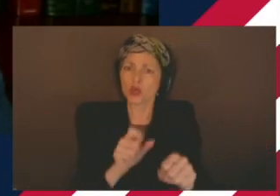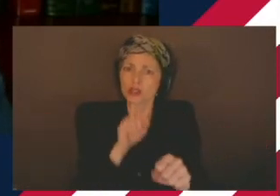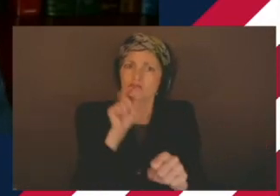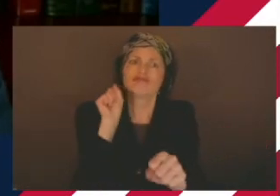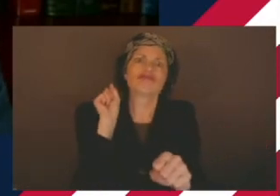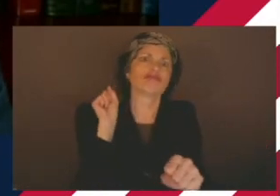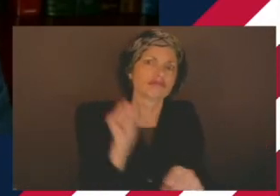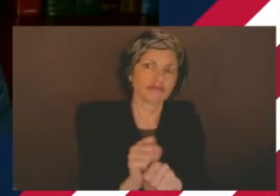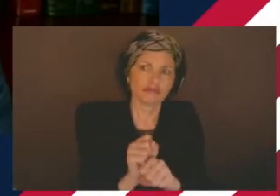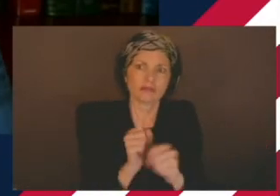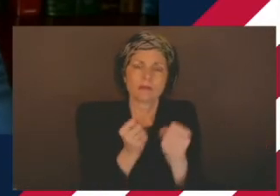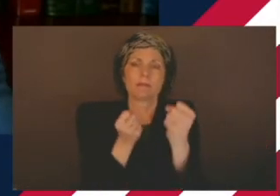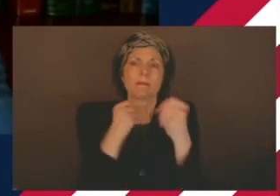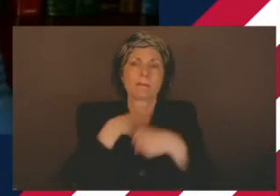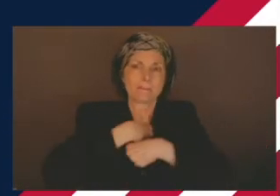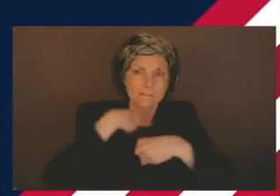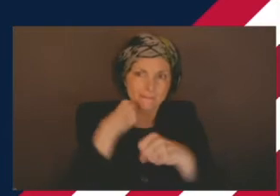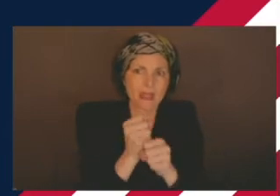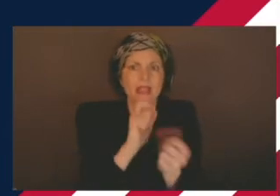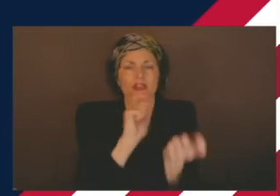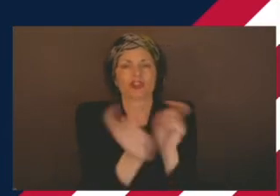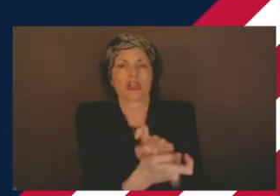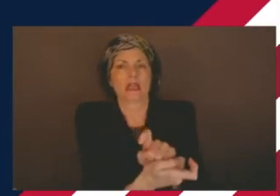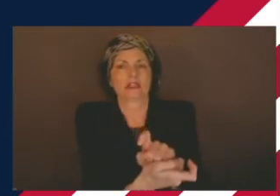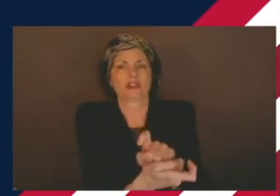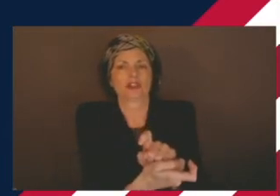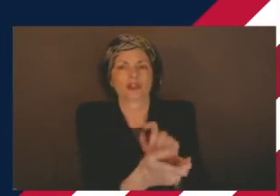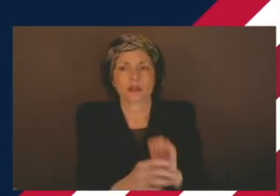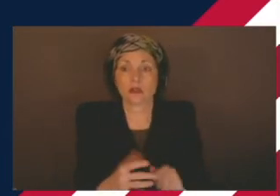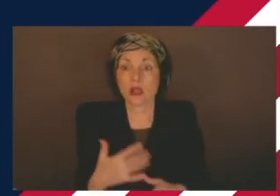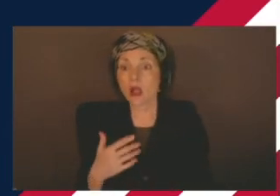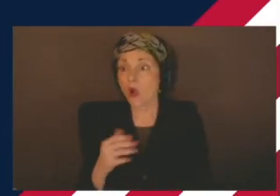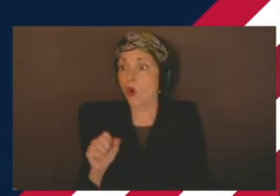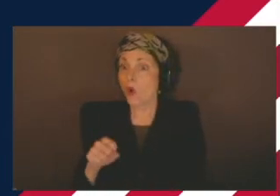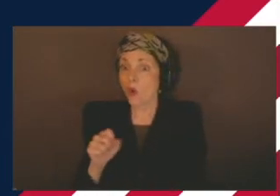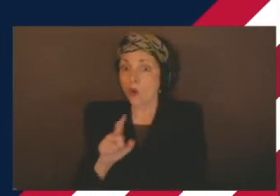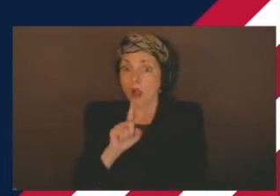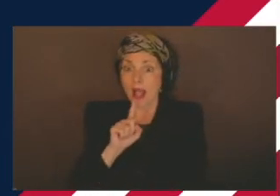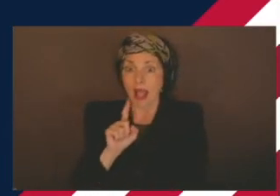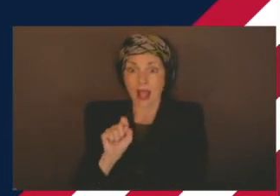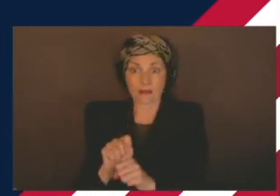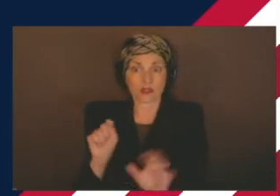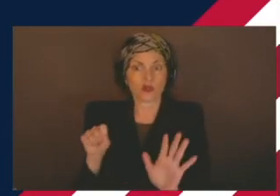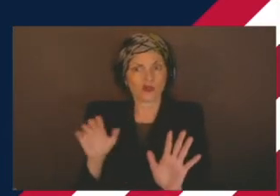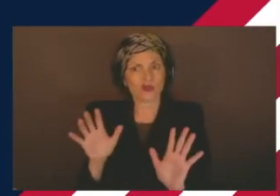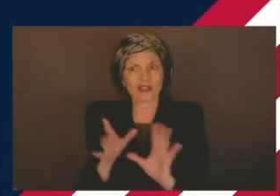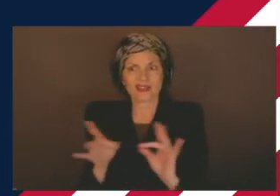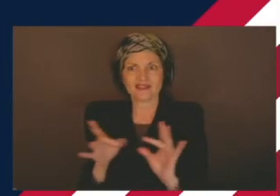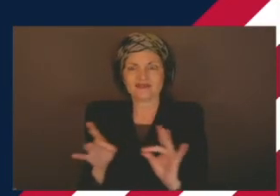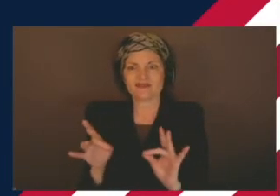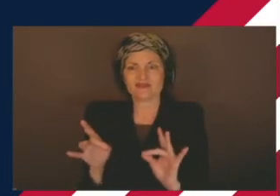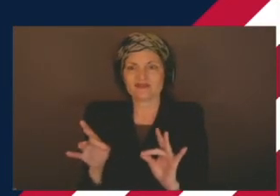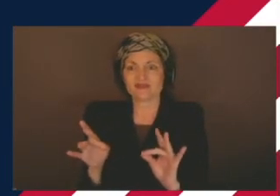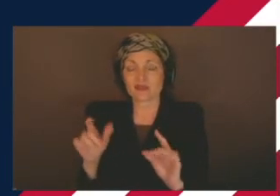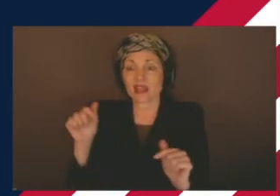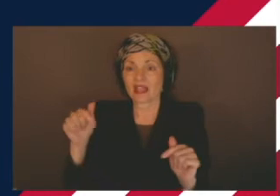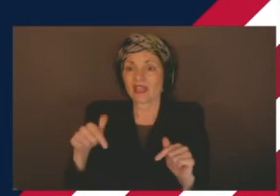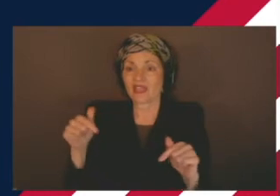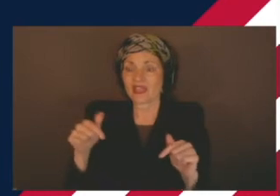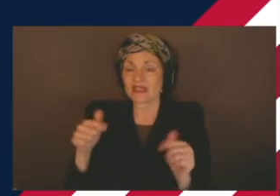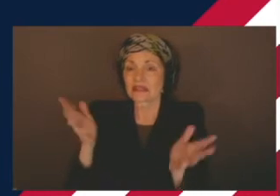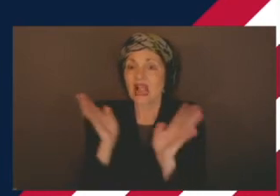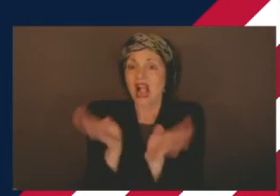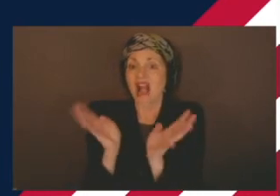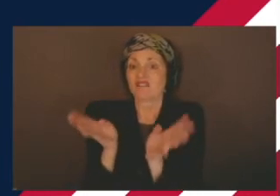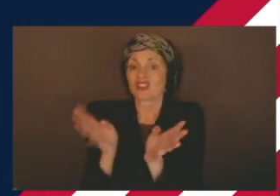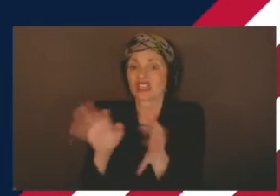like to hear from you today. Absolutely. I think this conversation of gun violence is very uncomfortable for a lot of folks, but I